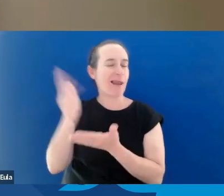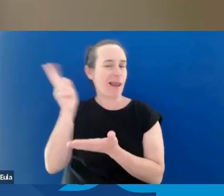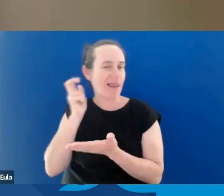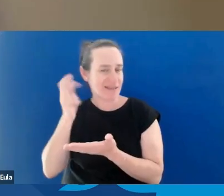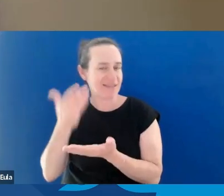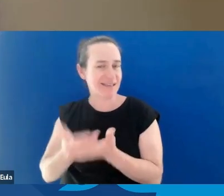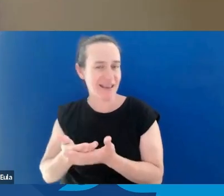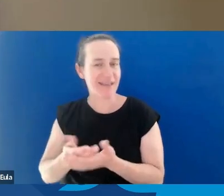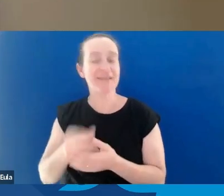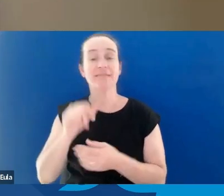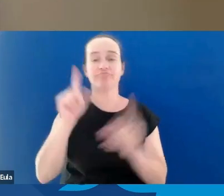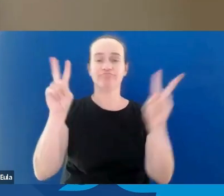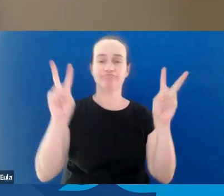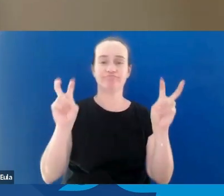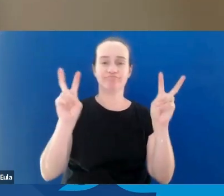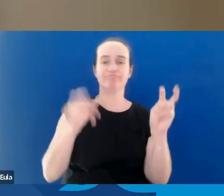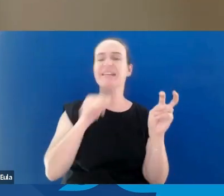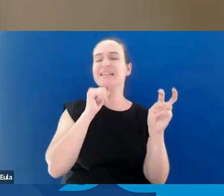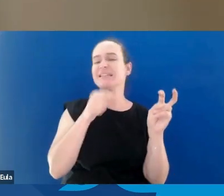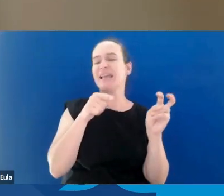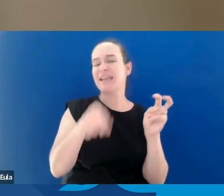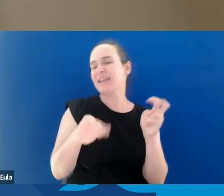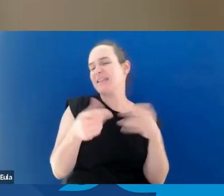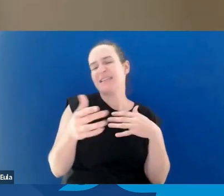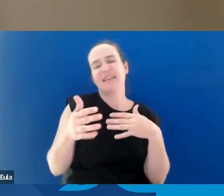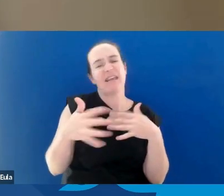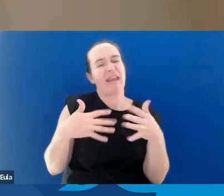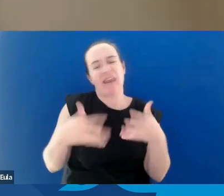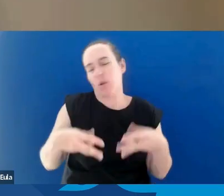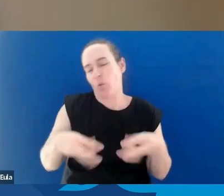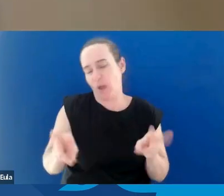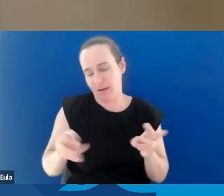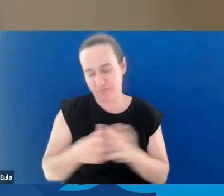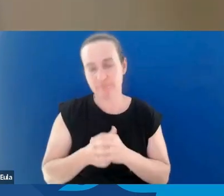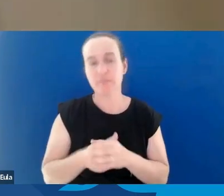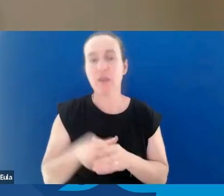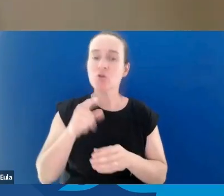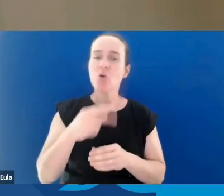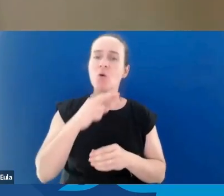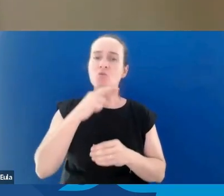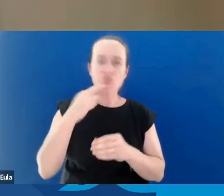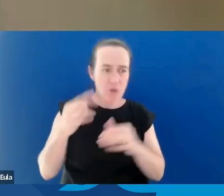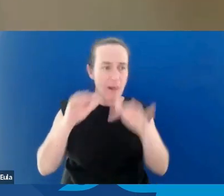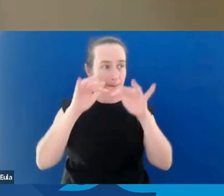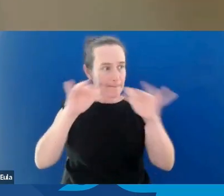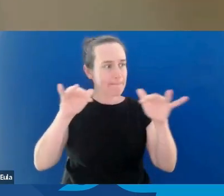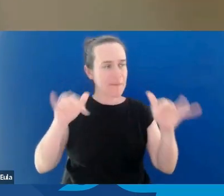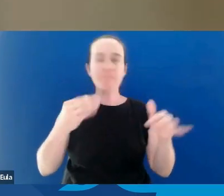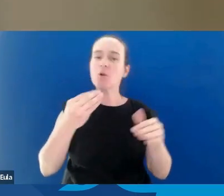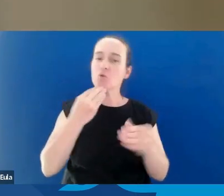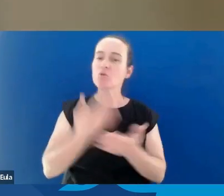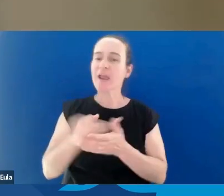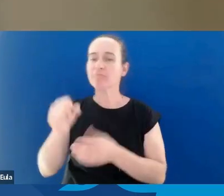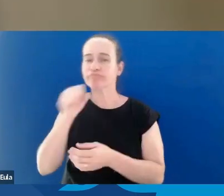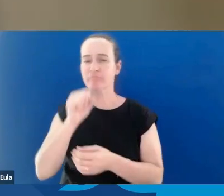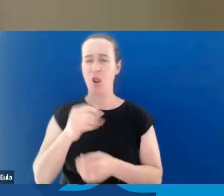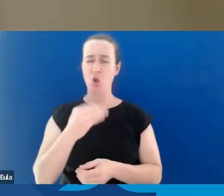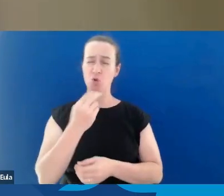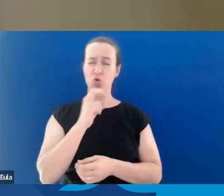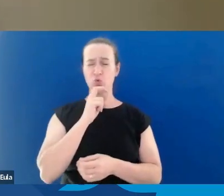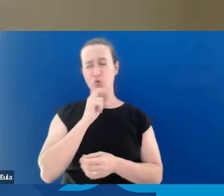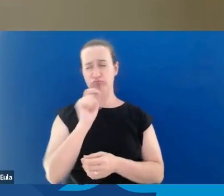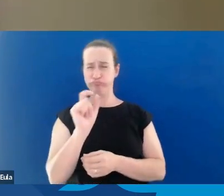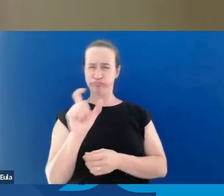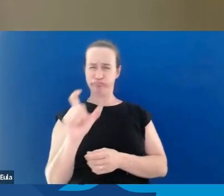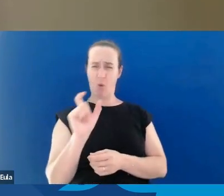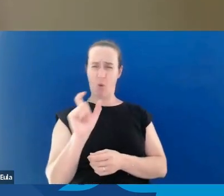NACOSA podcast. It's about real voices taking the mic. No jargon, no judgment, just